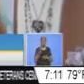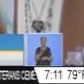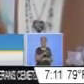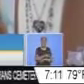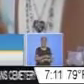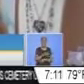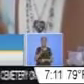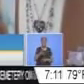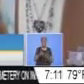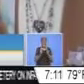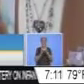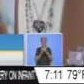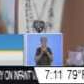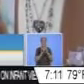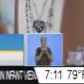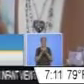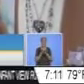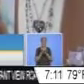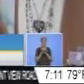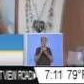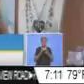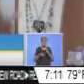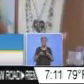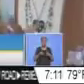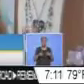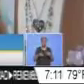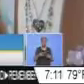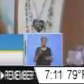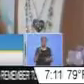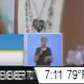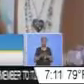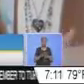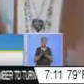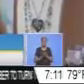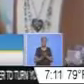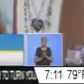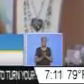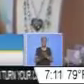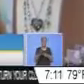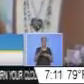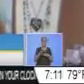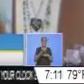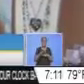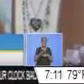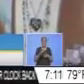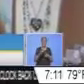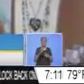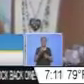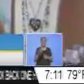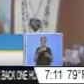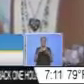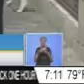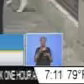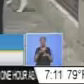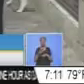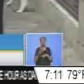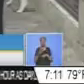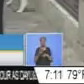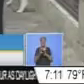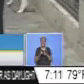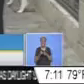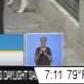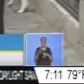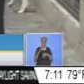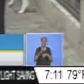downtown. Yeah, it's just that people go back on the ships a little bit earlier and they come off a little bit earlier, just, you know, because they